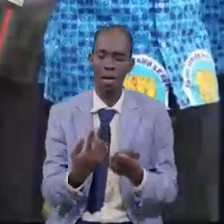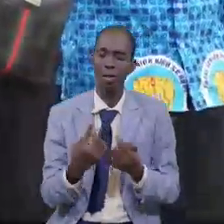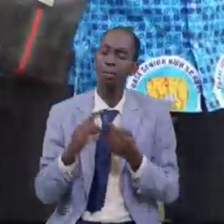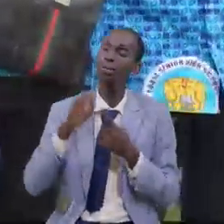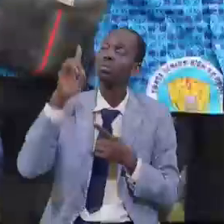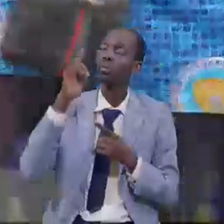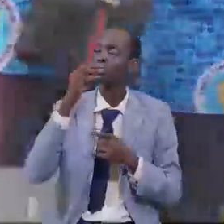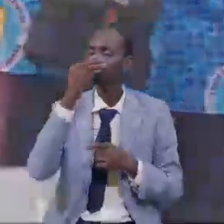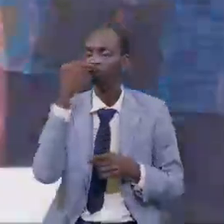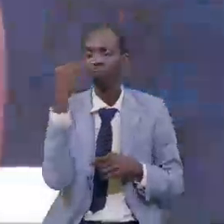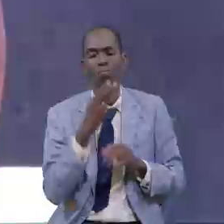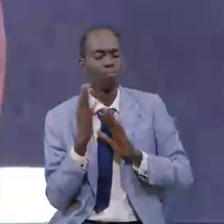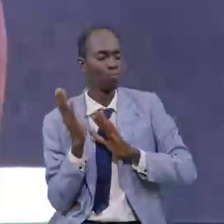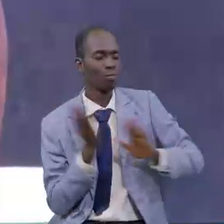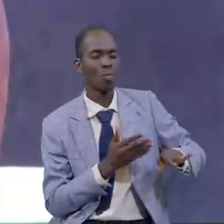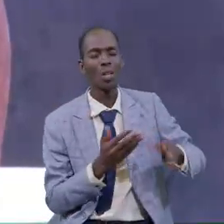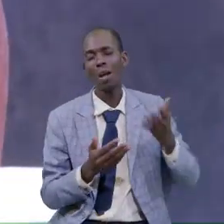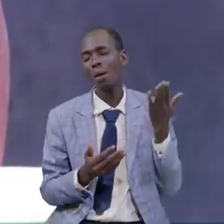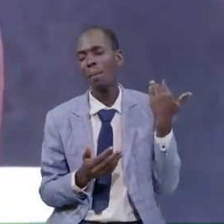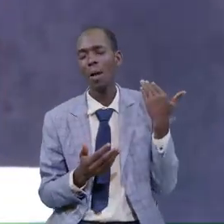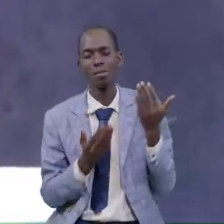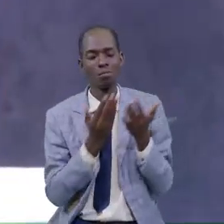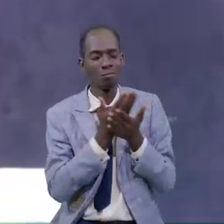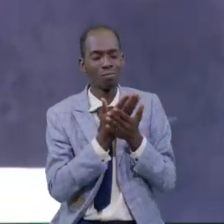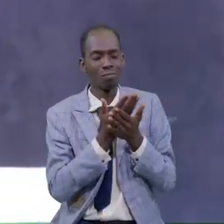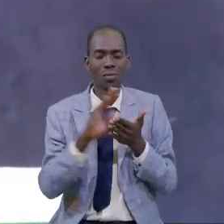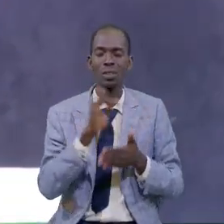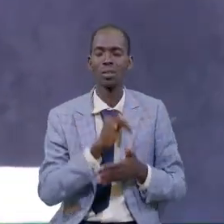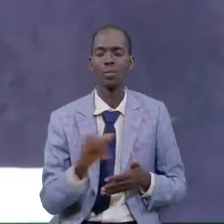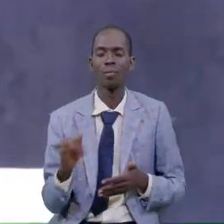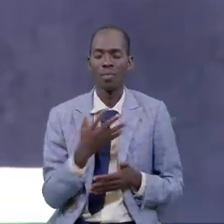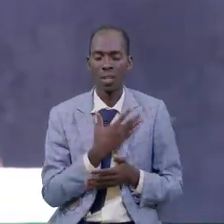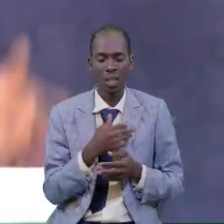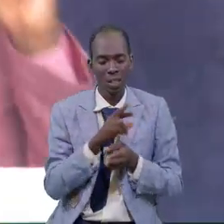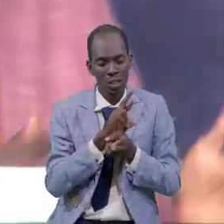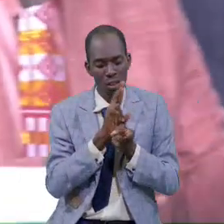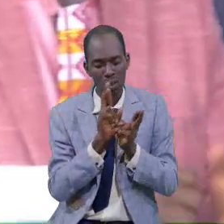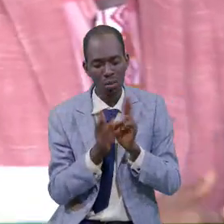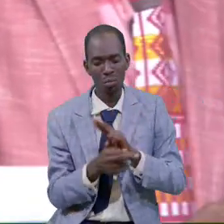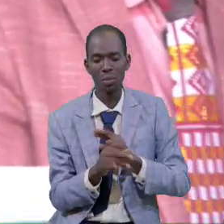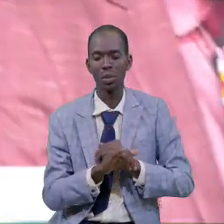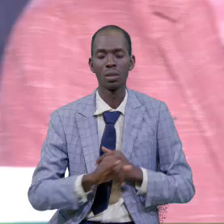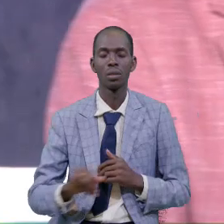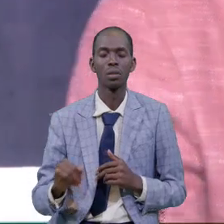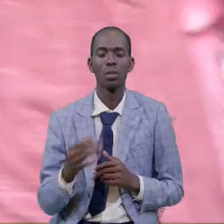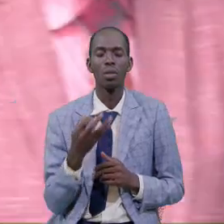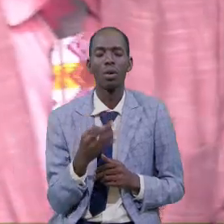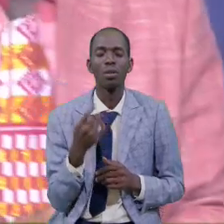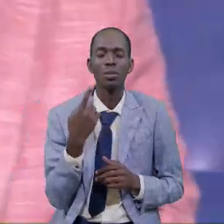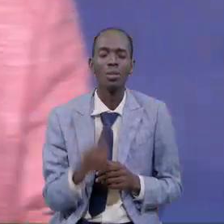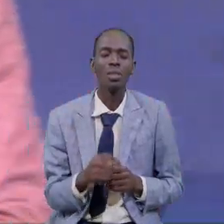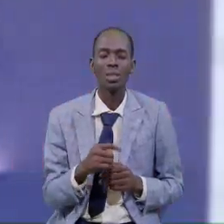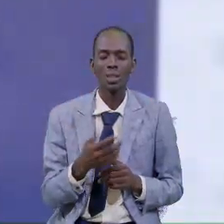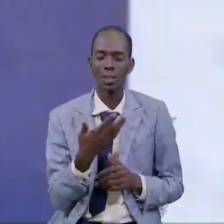come, rejecting and repenting of the things of the world